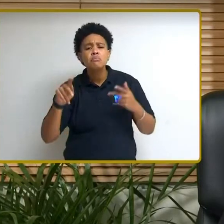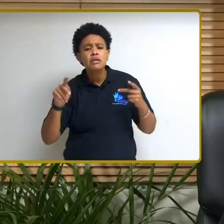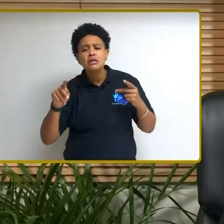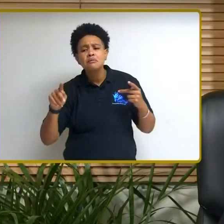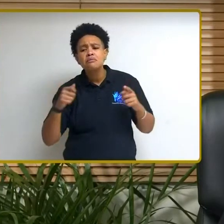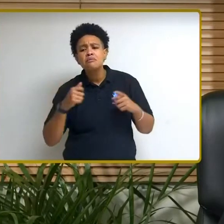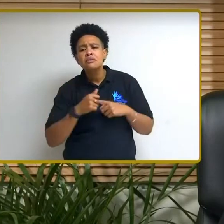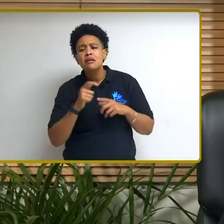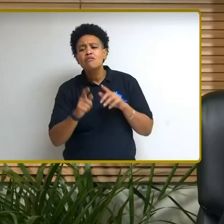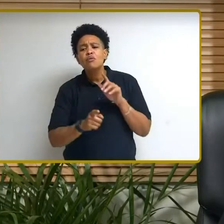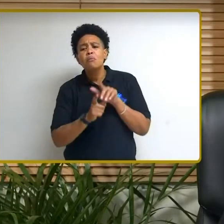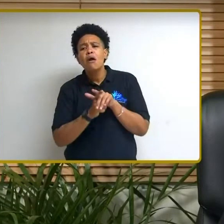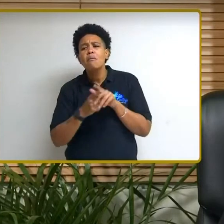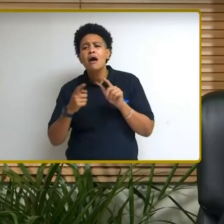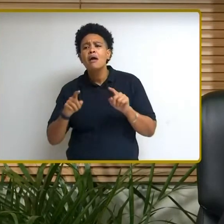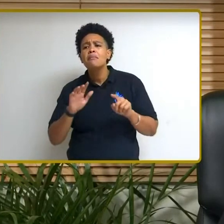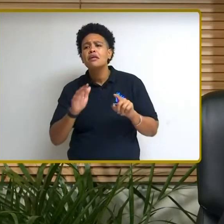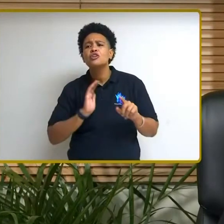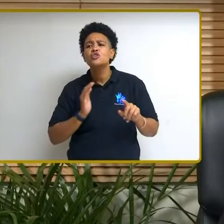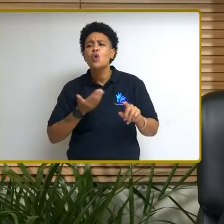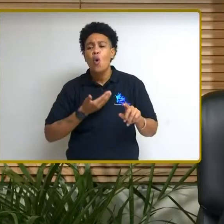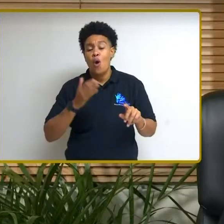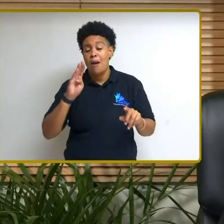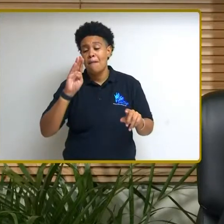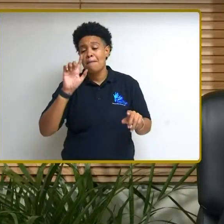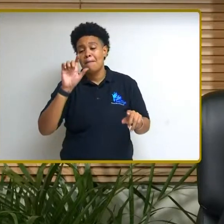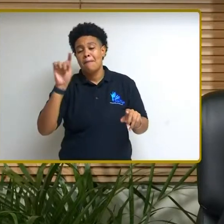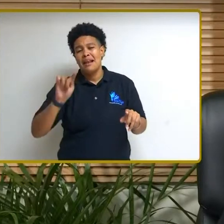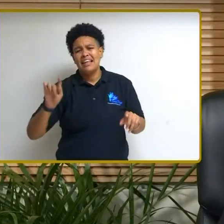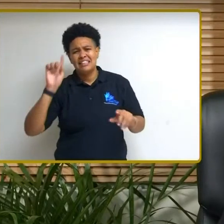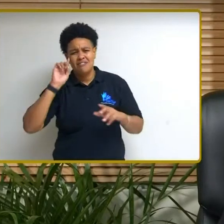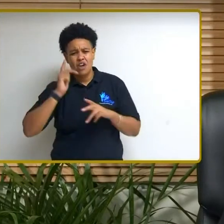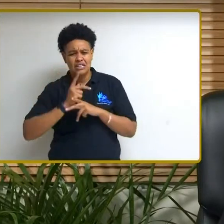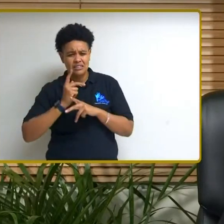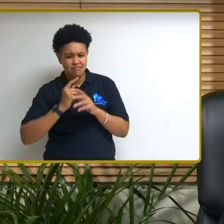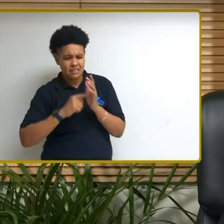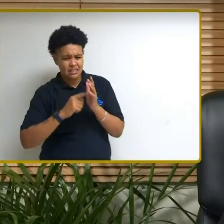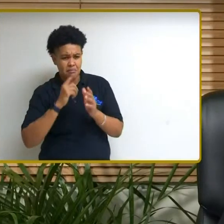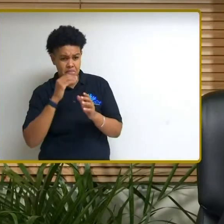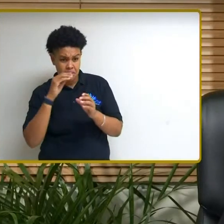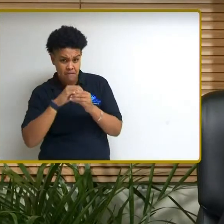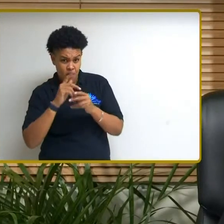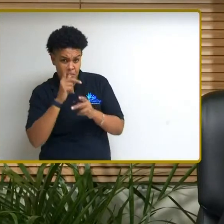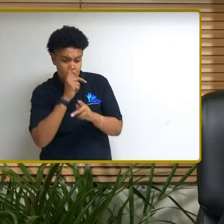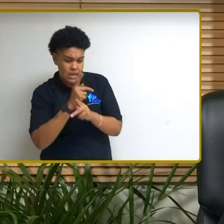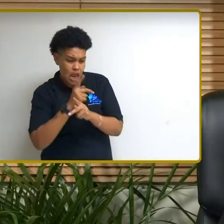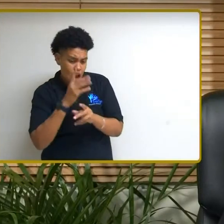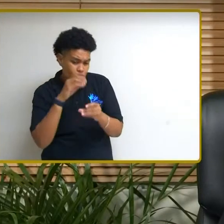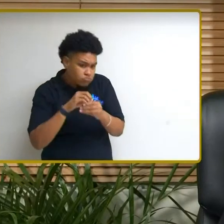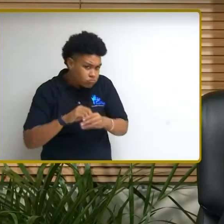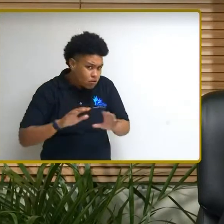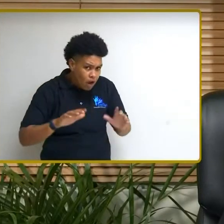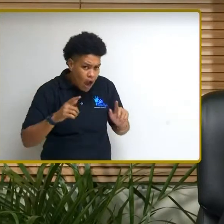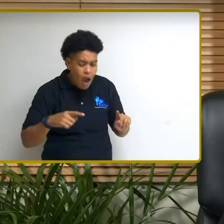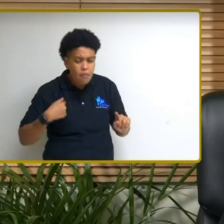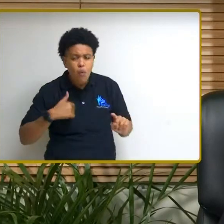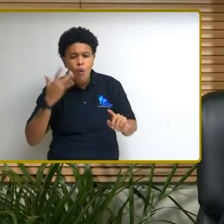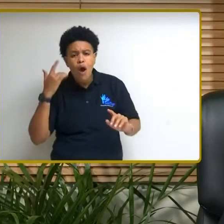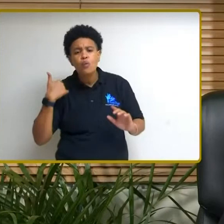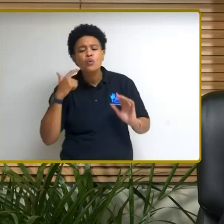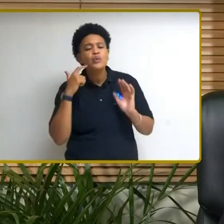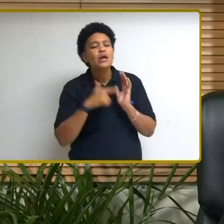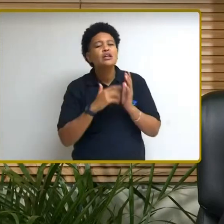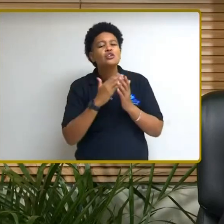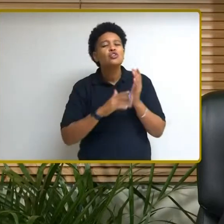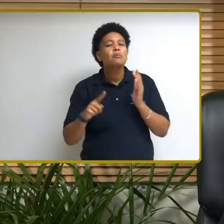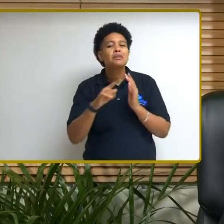persons out. So our Blitz, for example, involves caregivers coming in. So because we recognize that some of